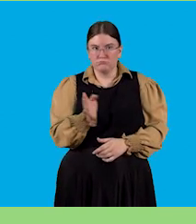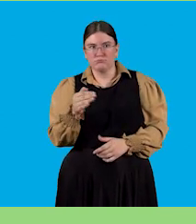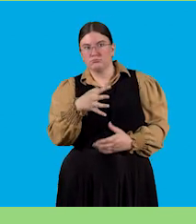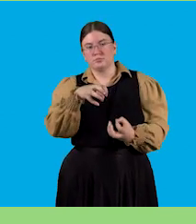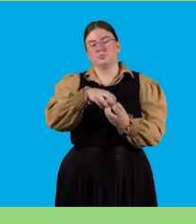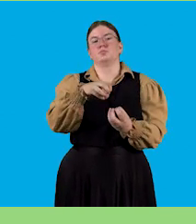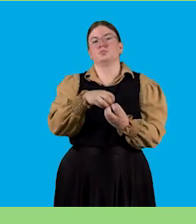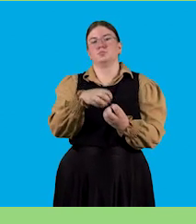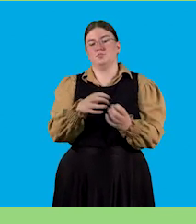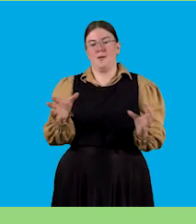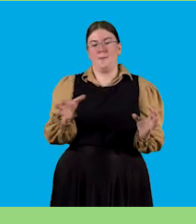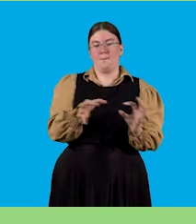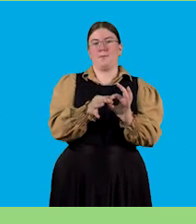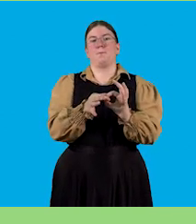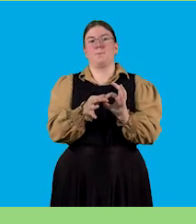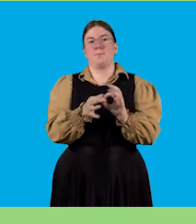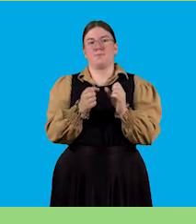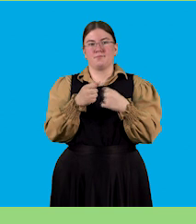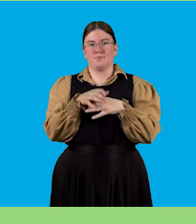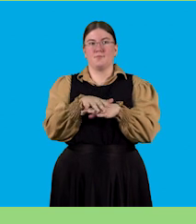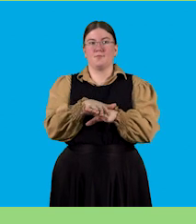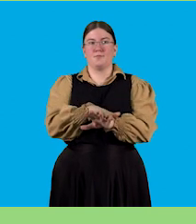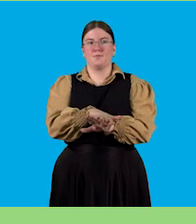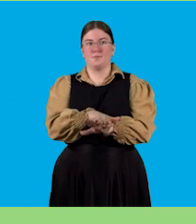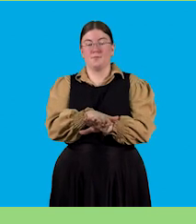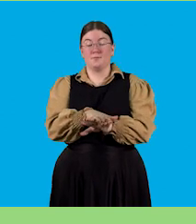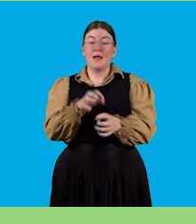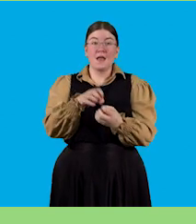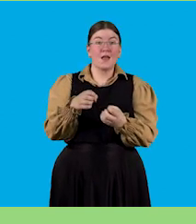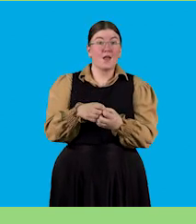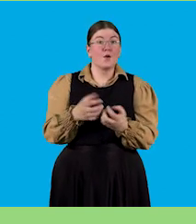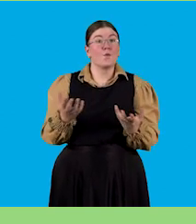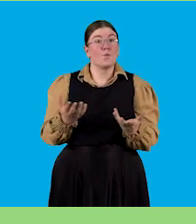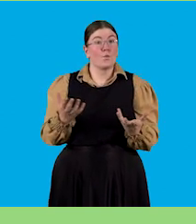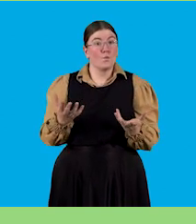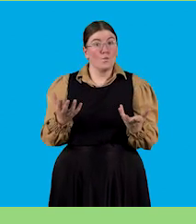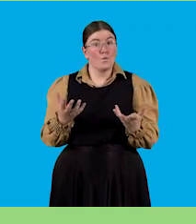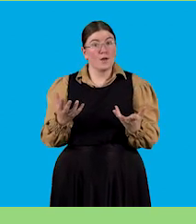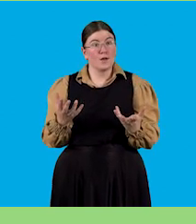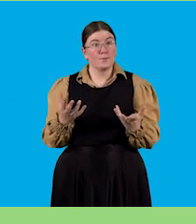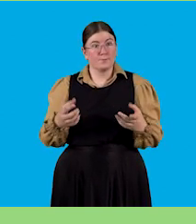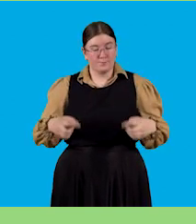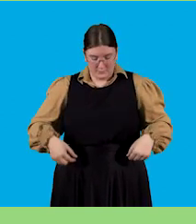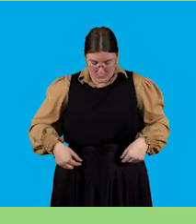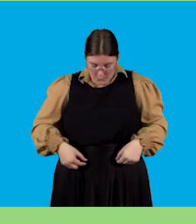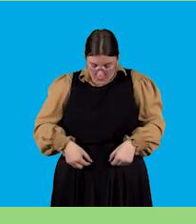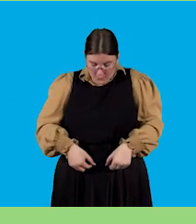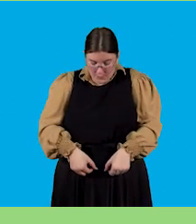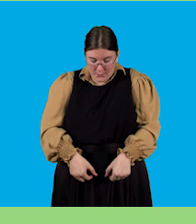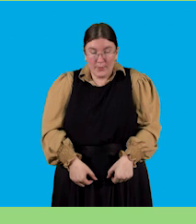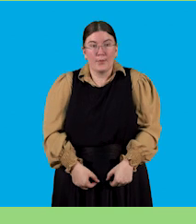where the egg has been released. And that egg will be found here in the fallopian tubes.